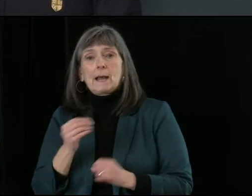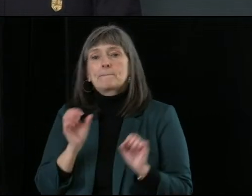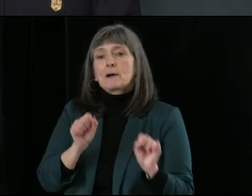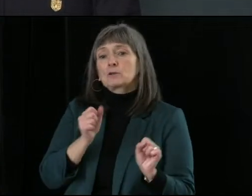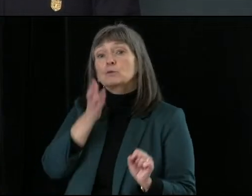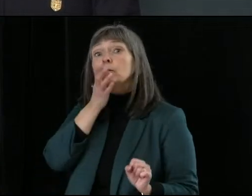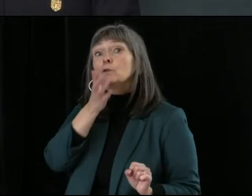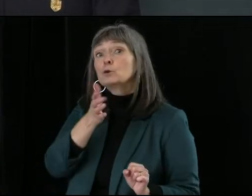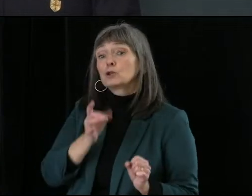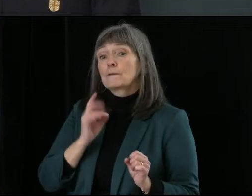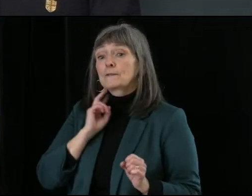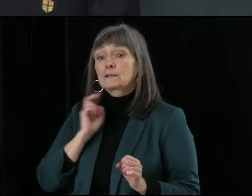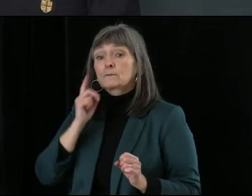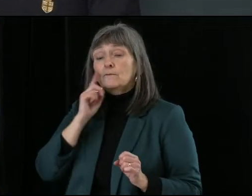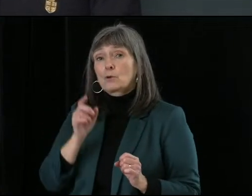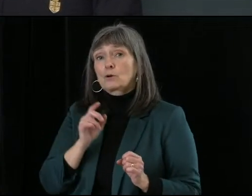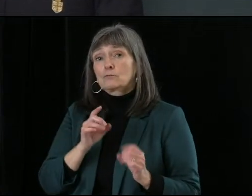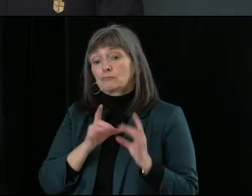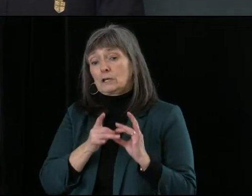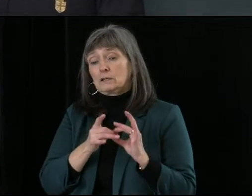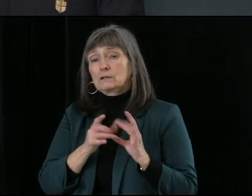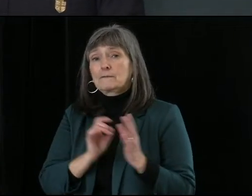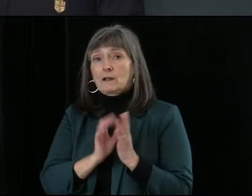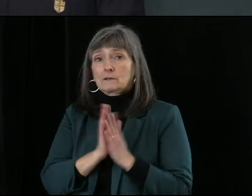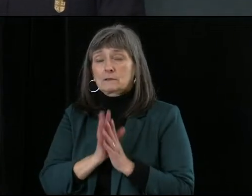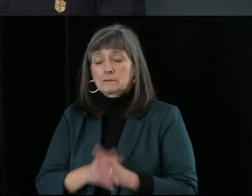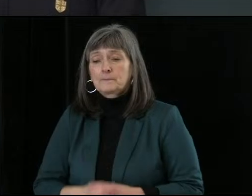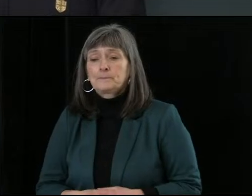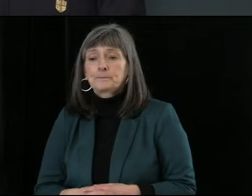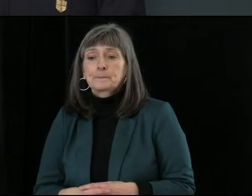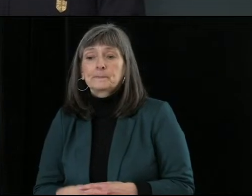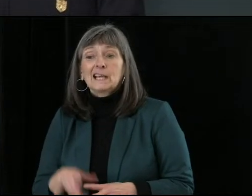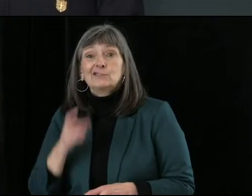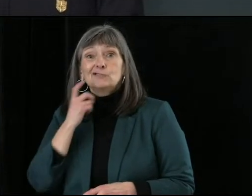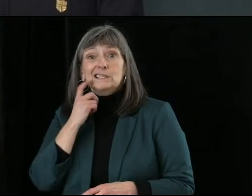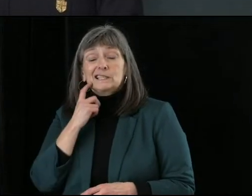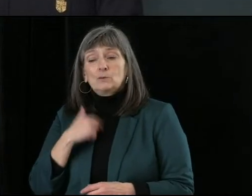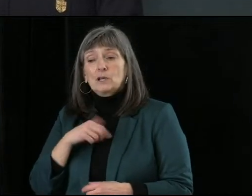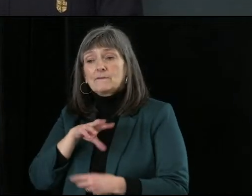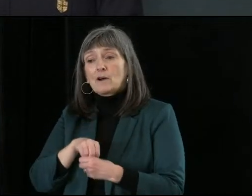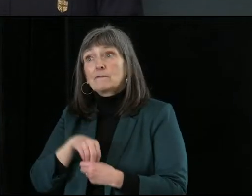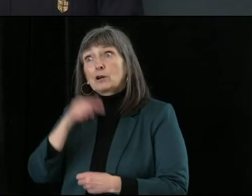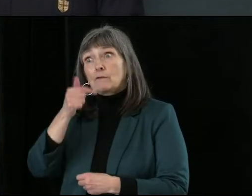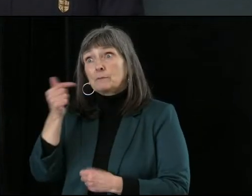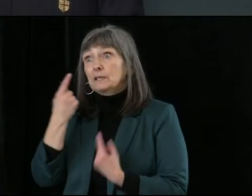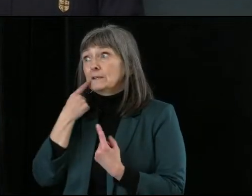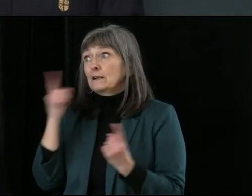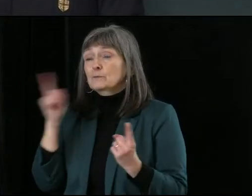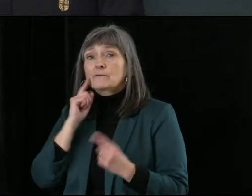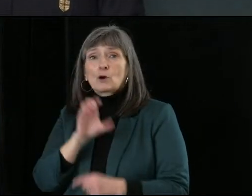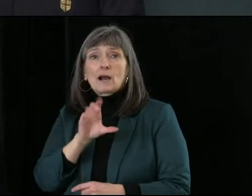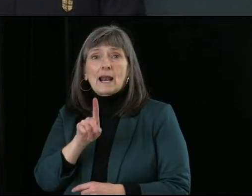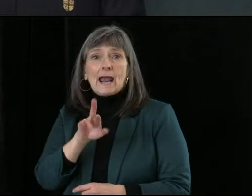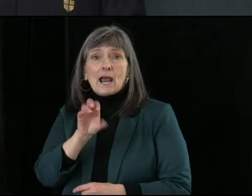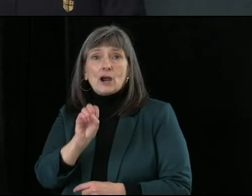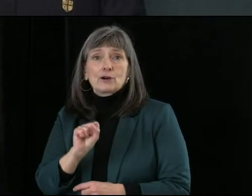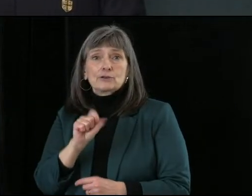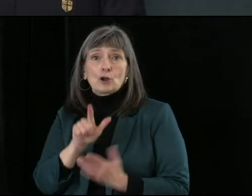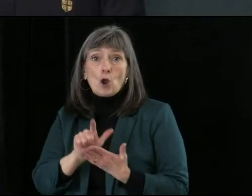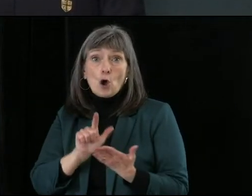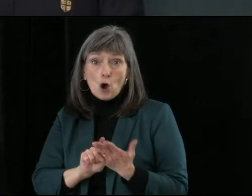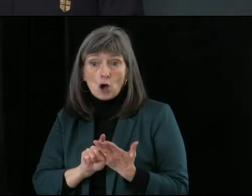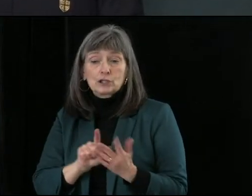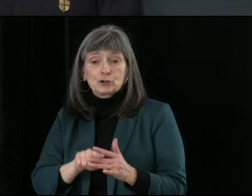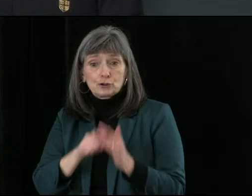potential victims of relationship violence. Recently, we took part in the government's announcement of Clare's Law coming to